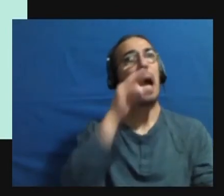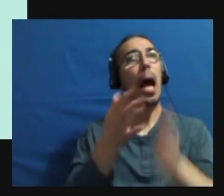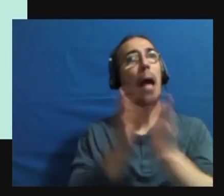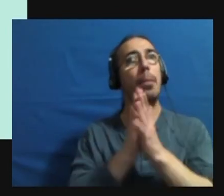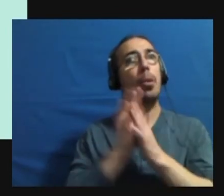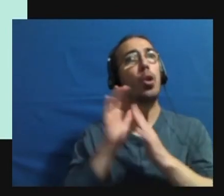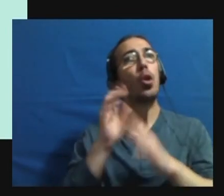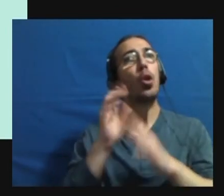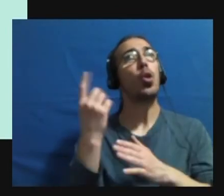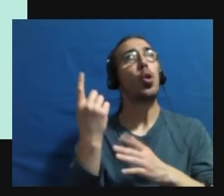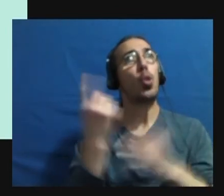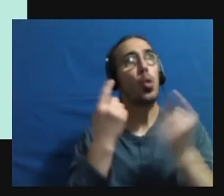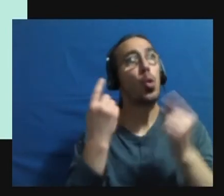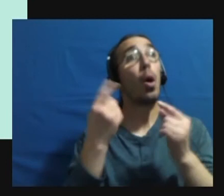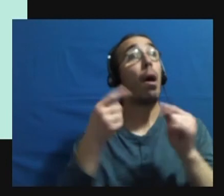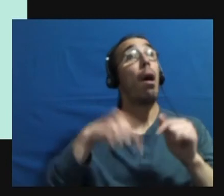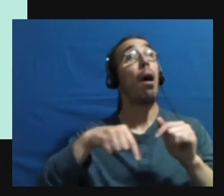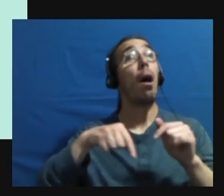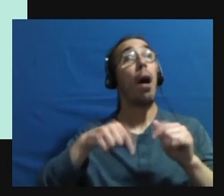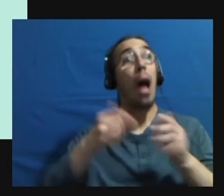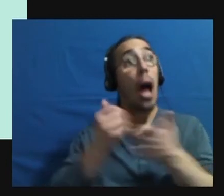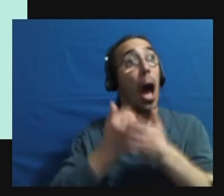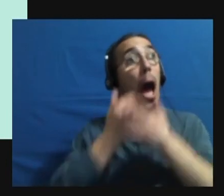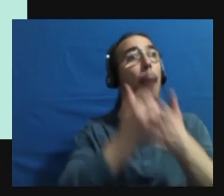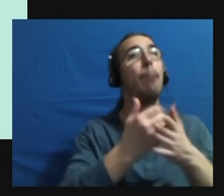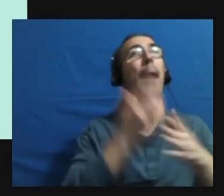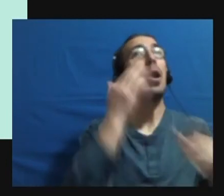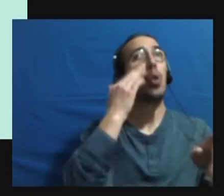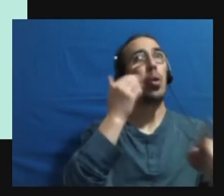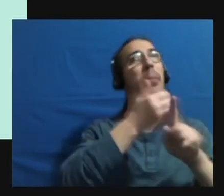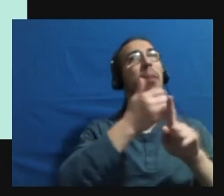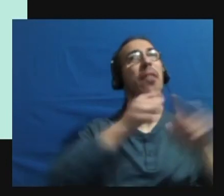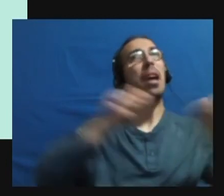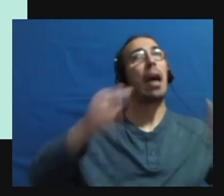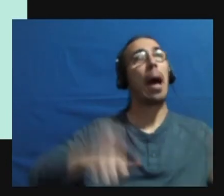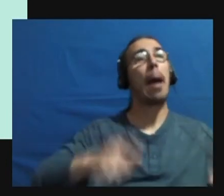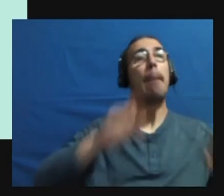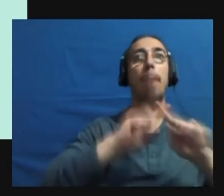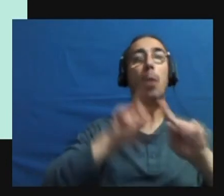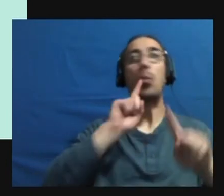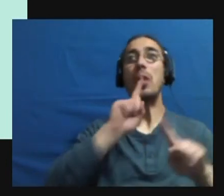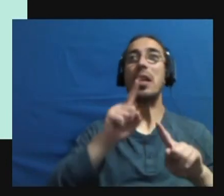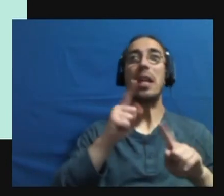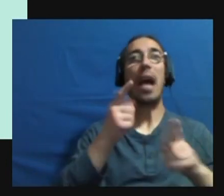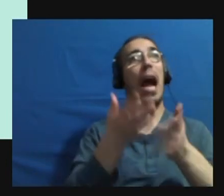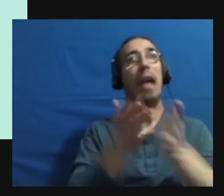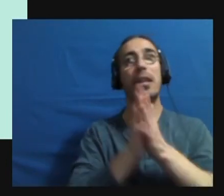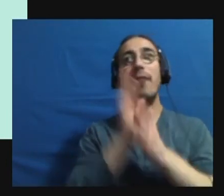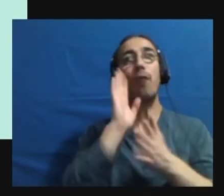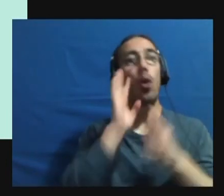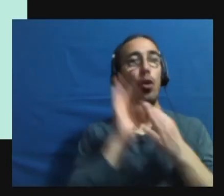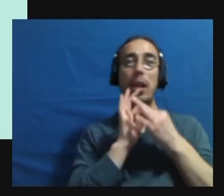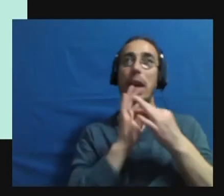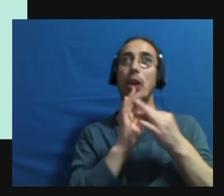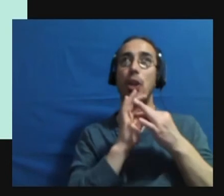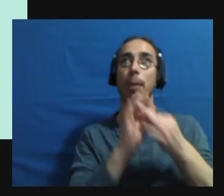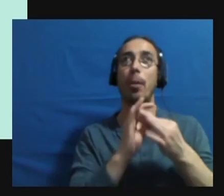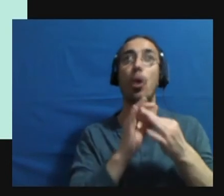that I know that they can do sometimes. But what they're really asking for at a relational level is, will you co-regulate with me? Will you do